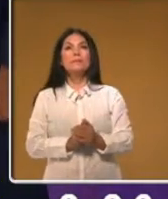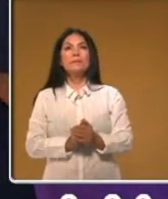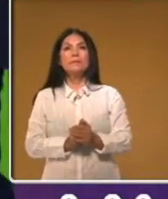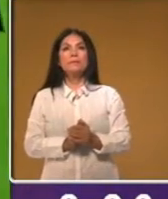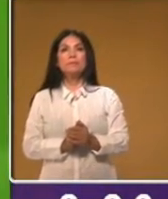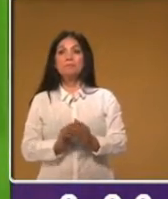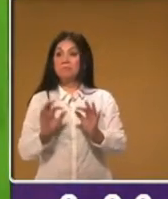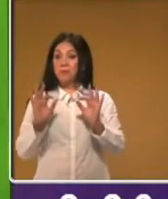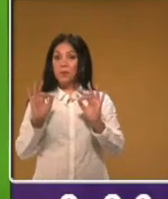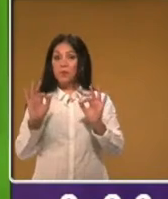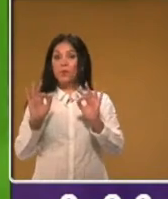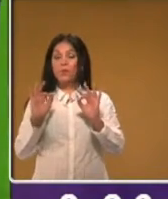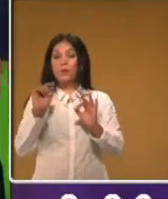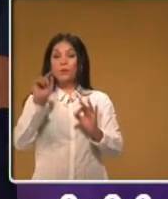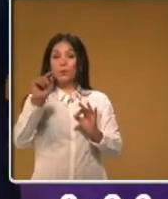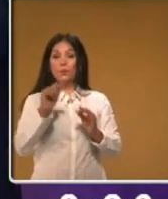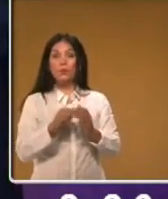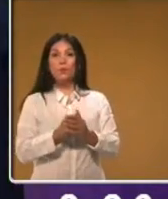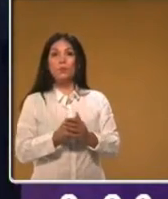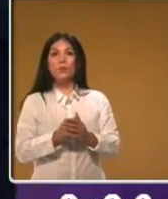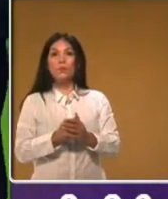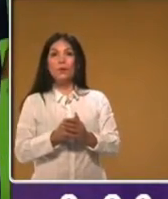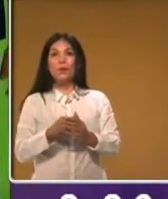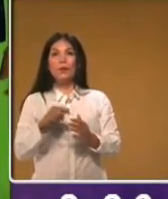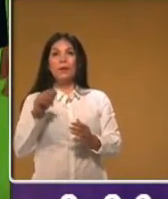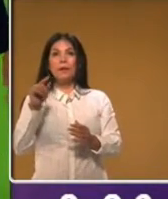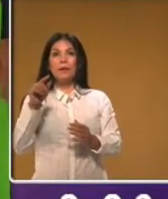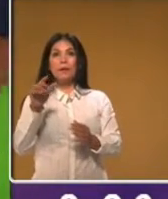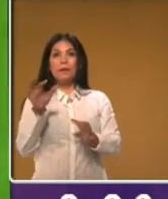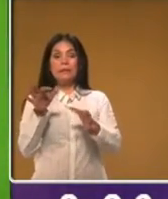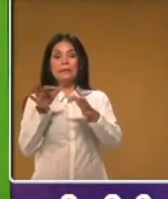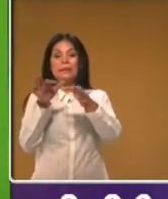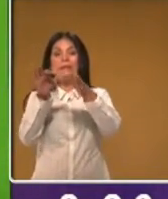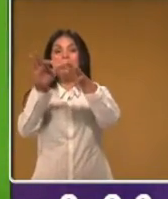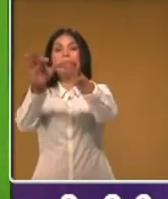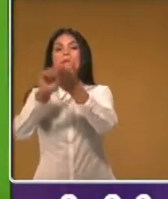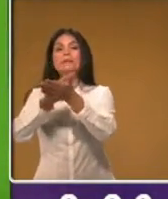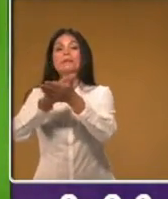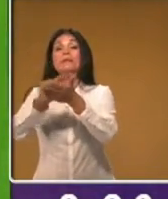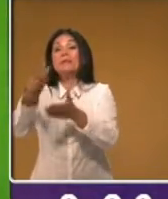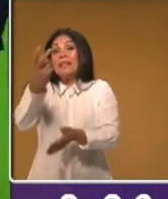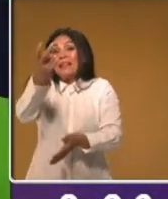Excellent. I apologize, sir. I will bring a clean one. This is the solution.